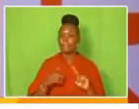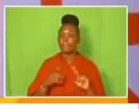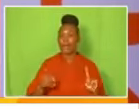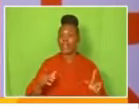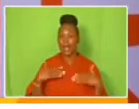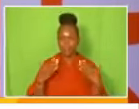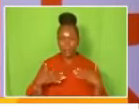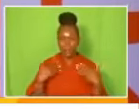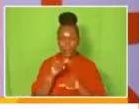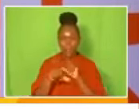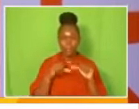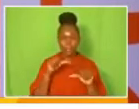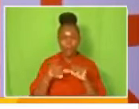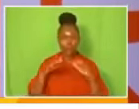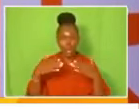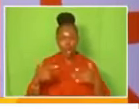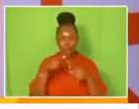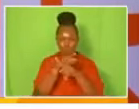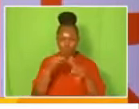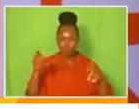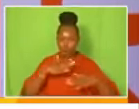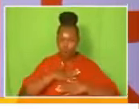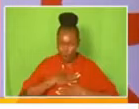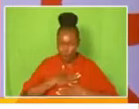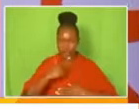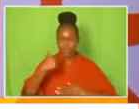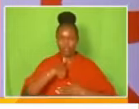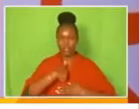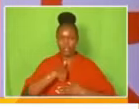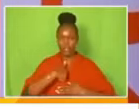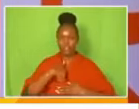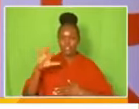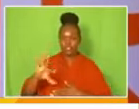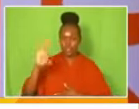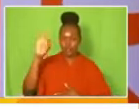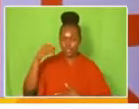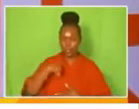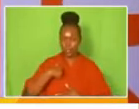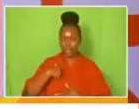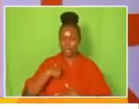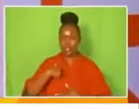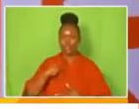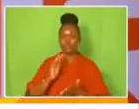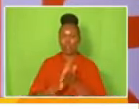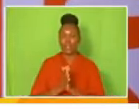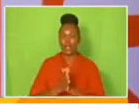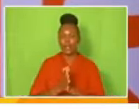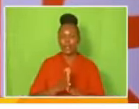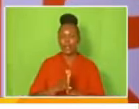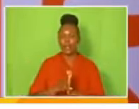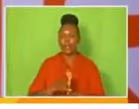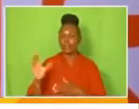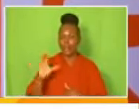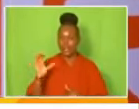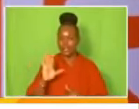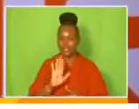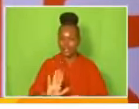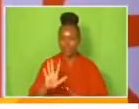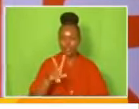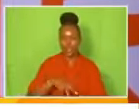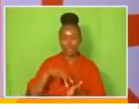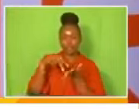the honor you bestowed on me to be your candidate and the fight you put in with the view